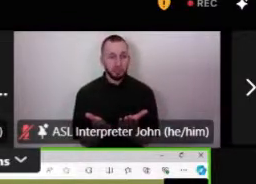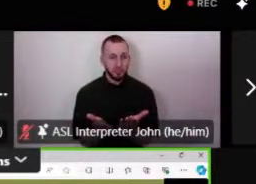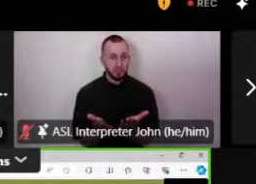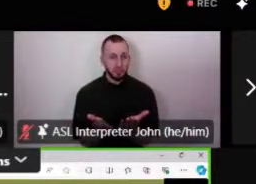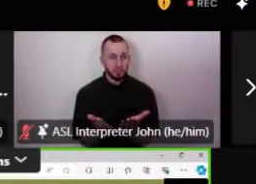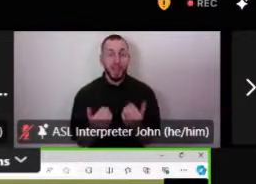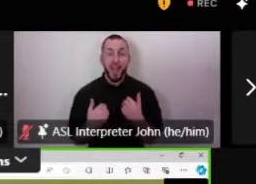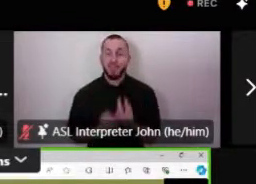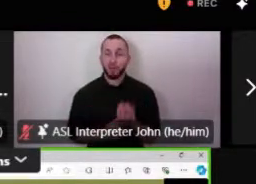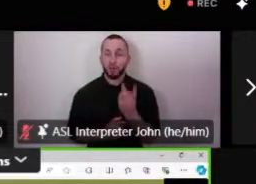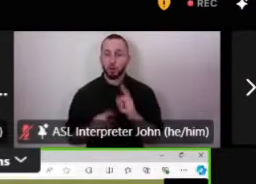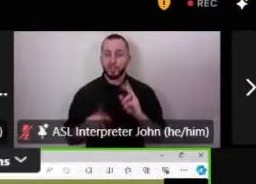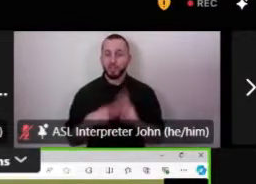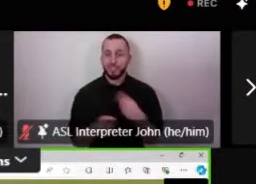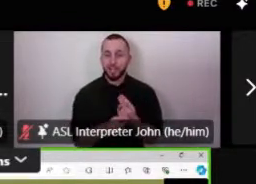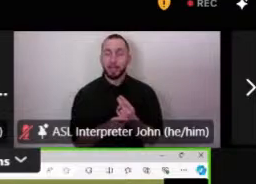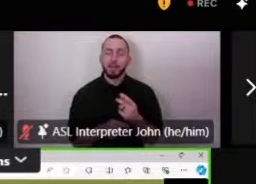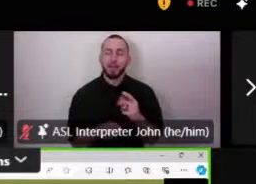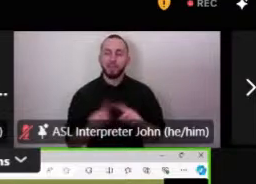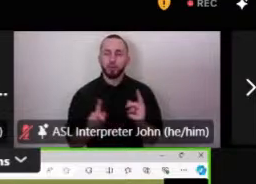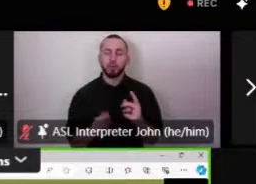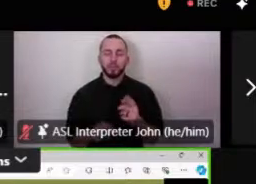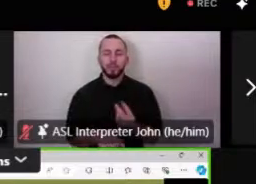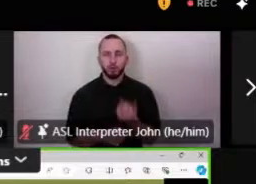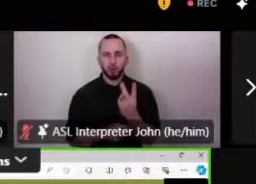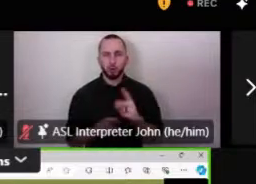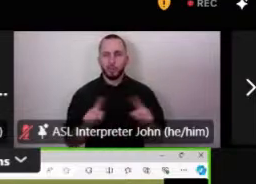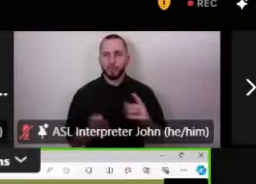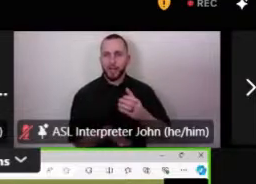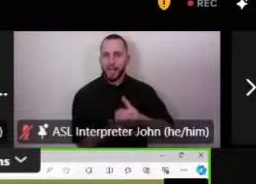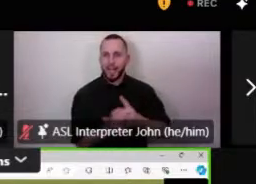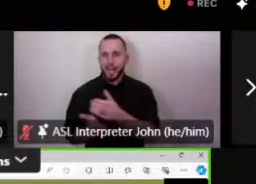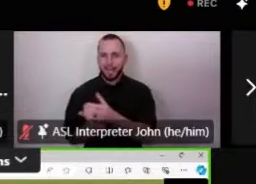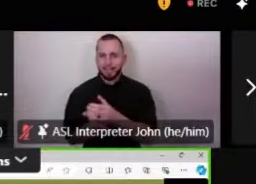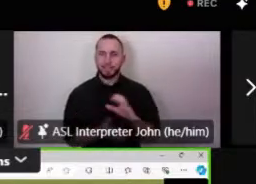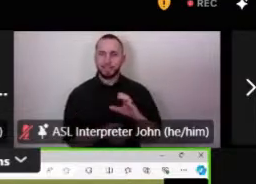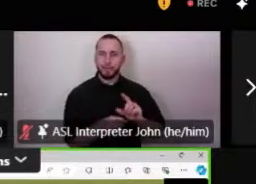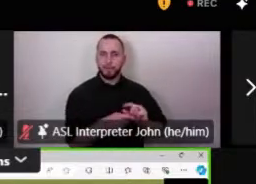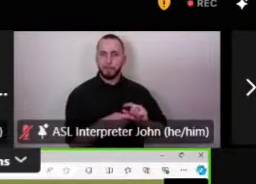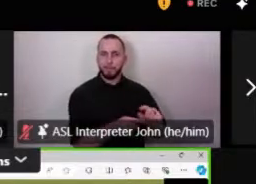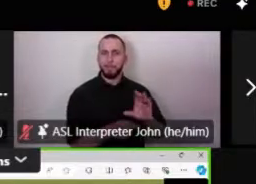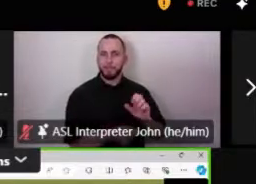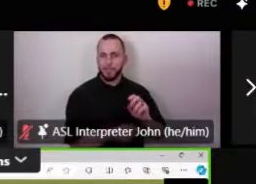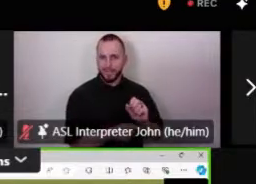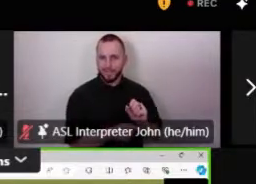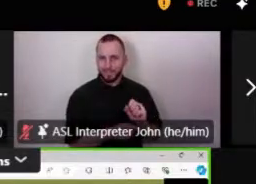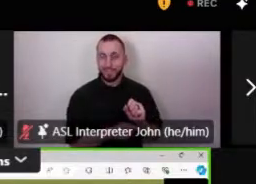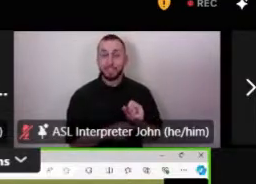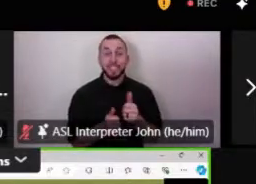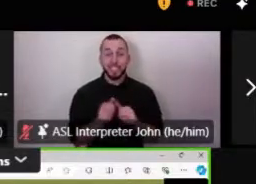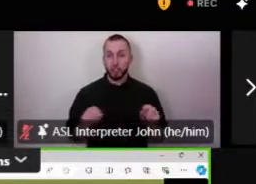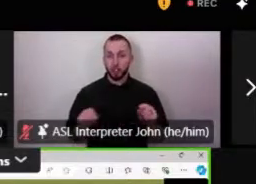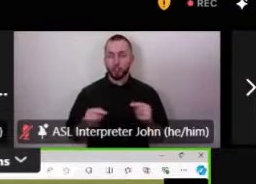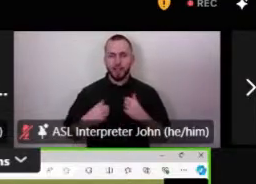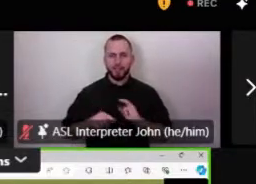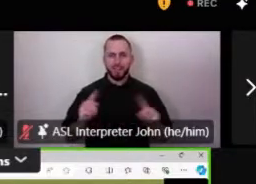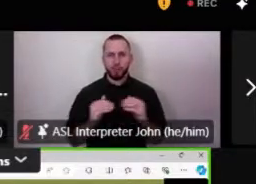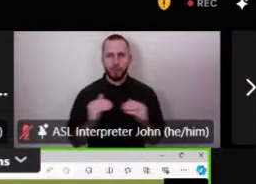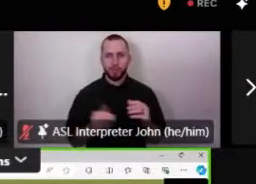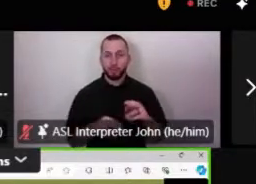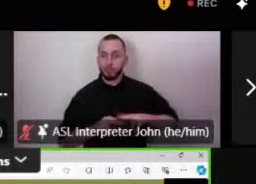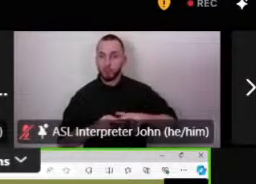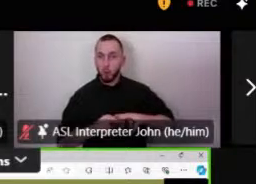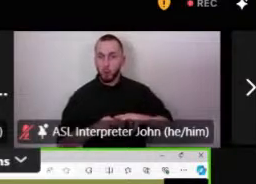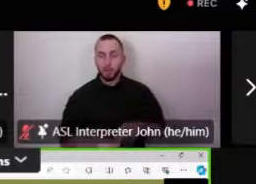and they contain very different sodium levels. And so I'll kind of draw your attention to the first one in the middle of my